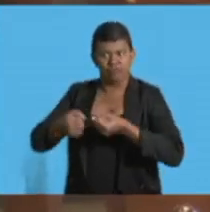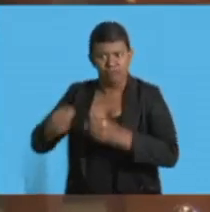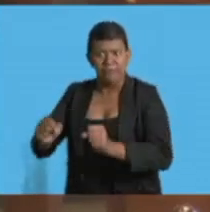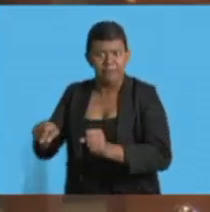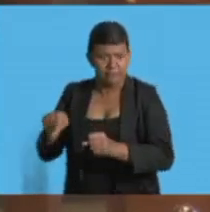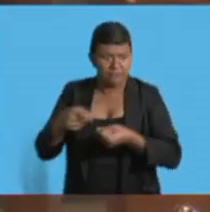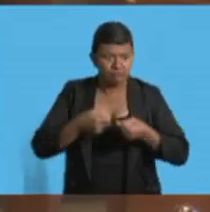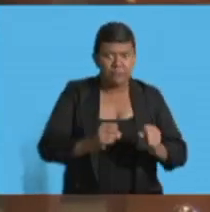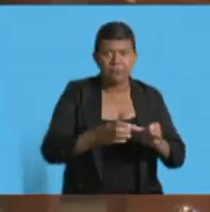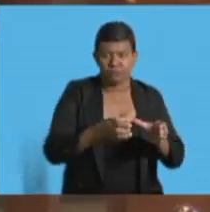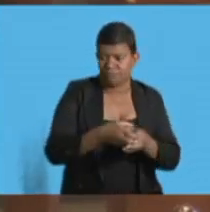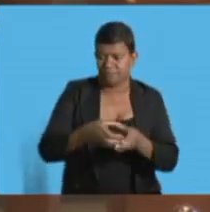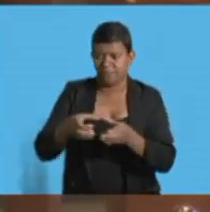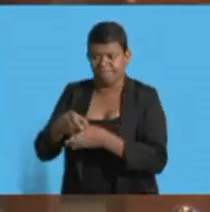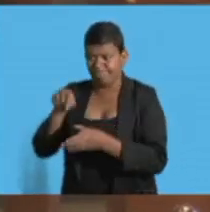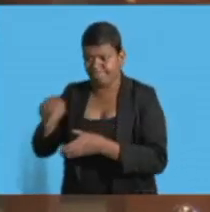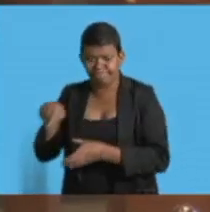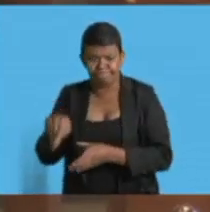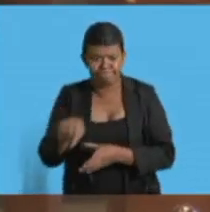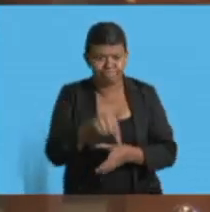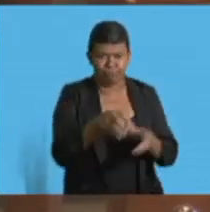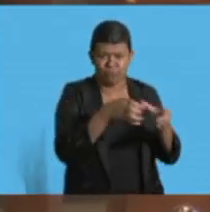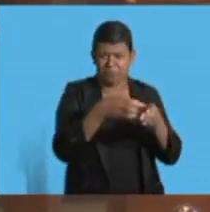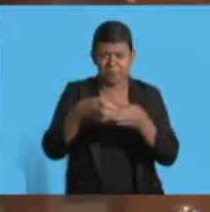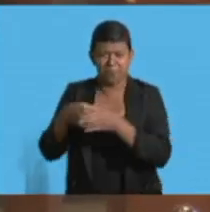important agent of socialization.